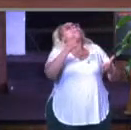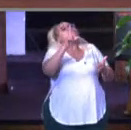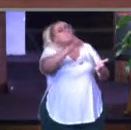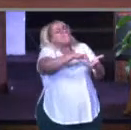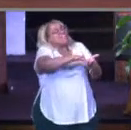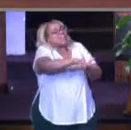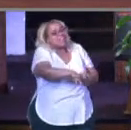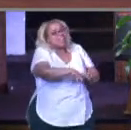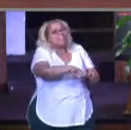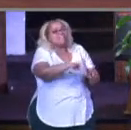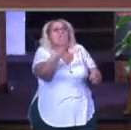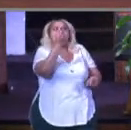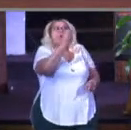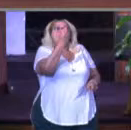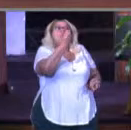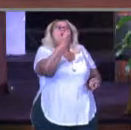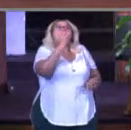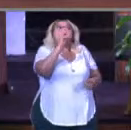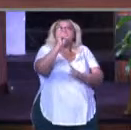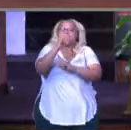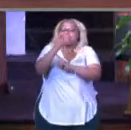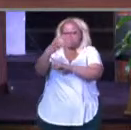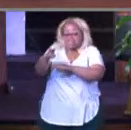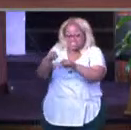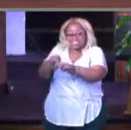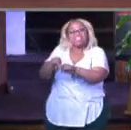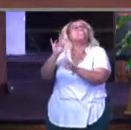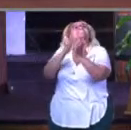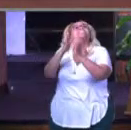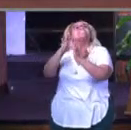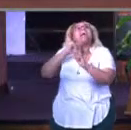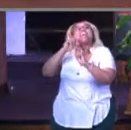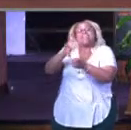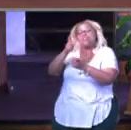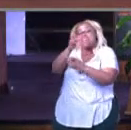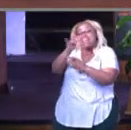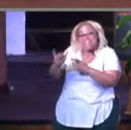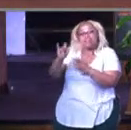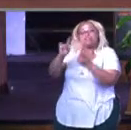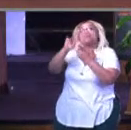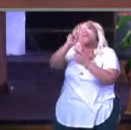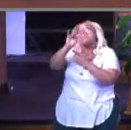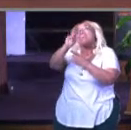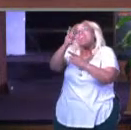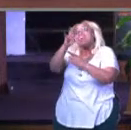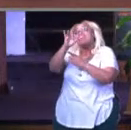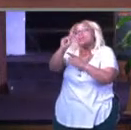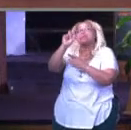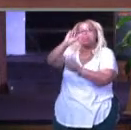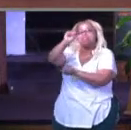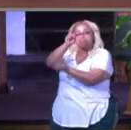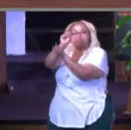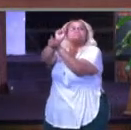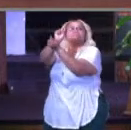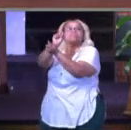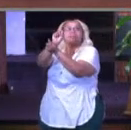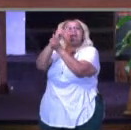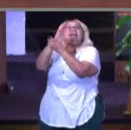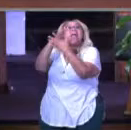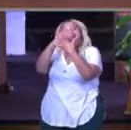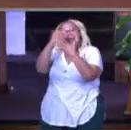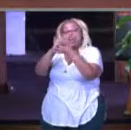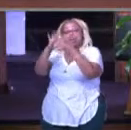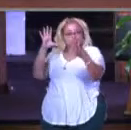can forgive and retain. In Matthew chapter 16, Jesus says, I give you the keys to the kingdom. Now you can bind and you can